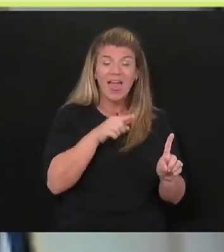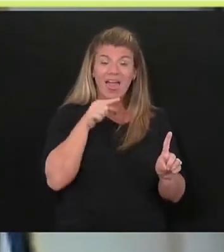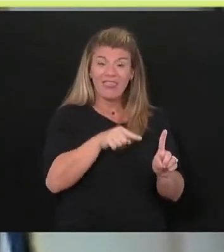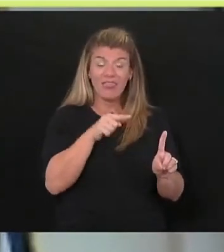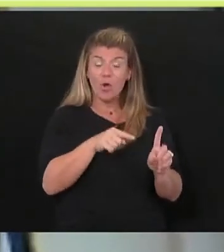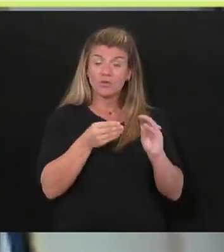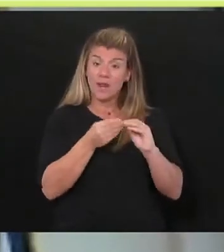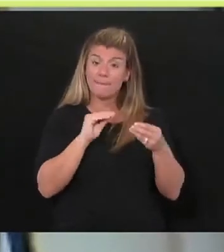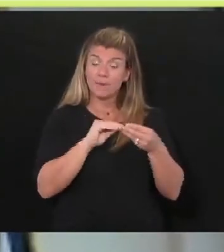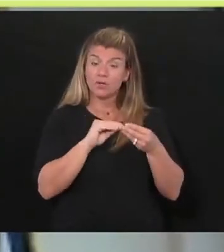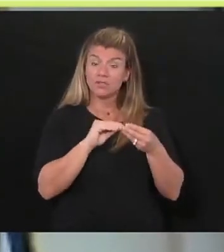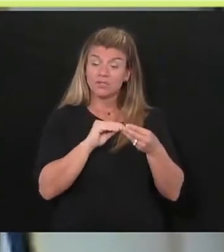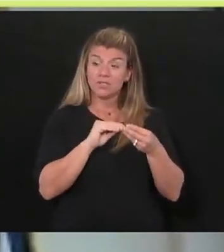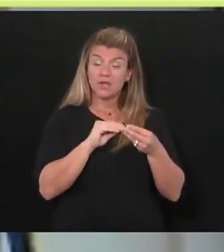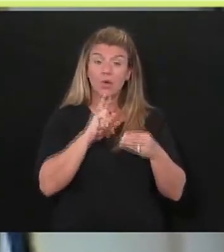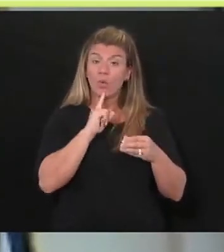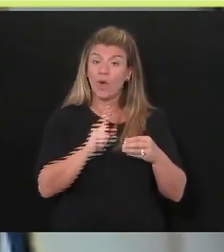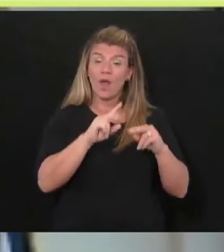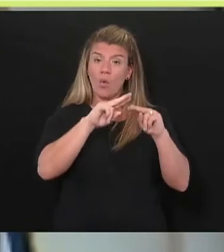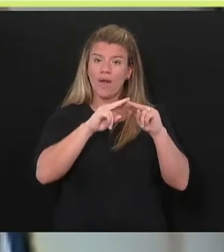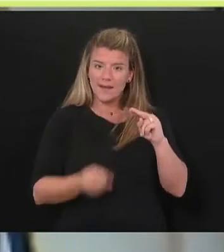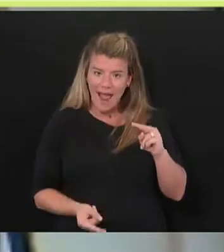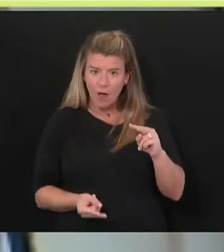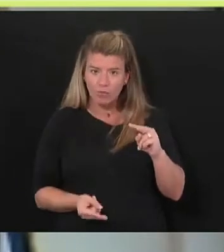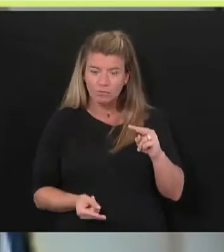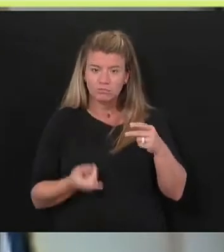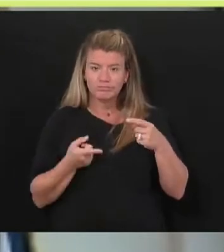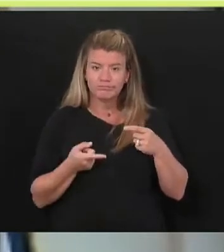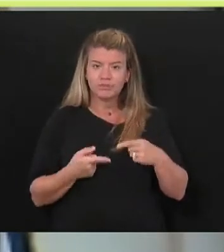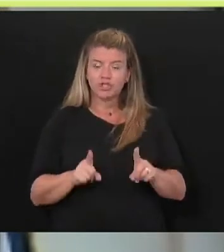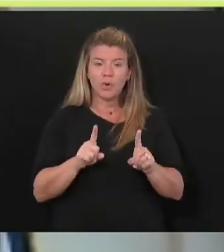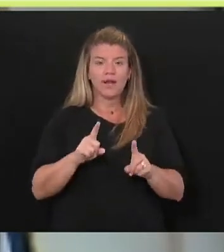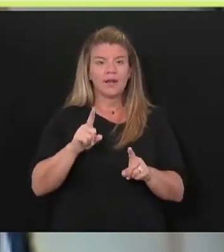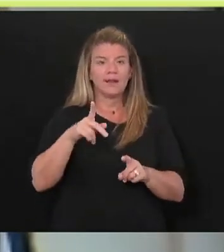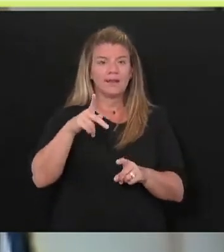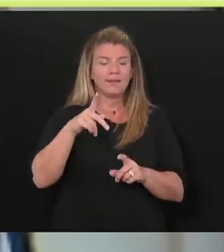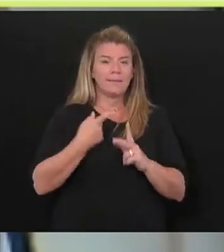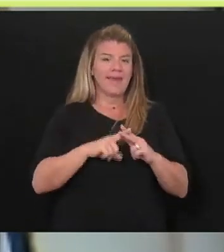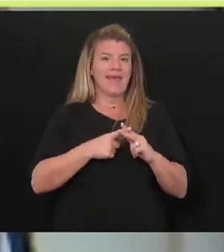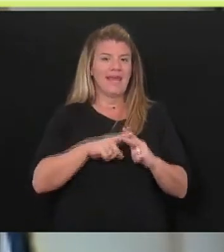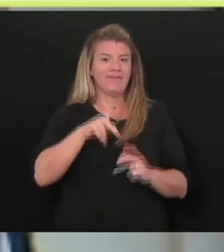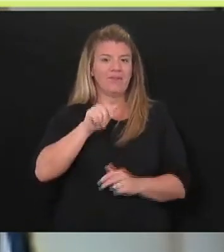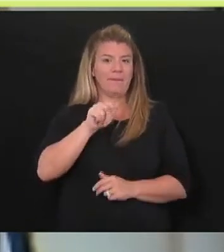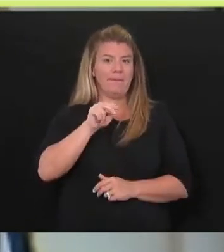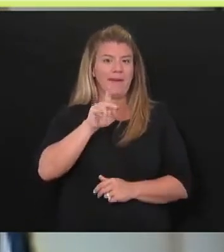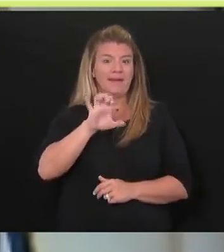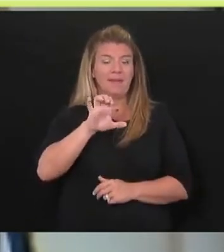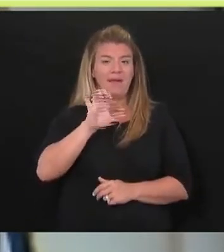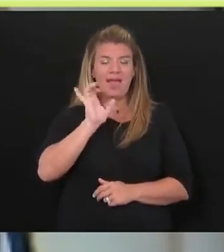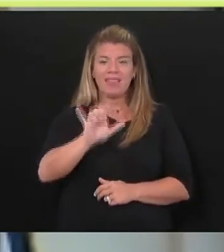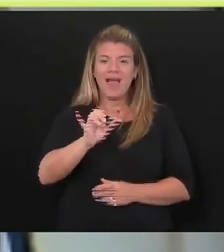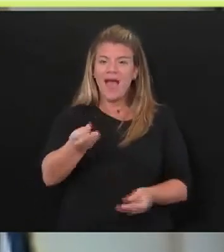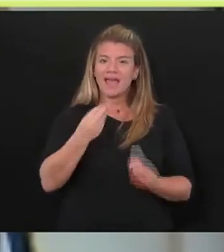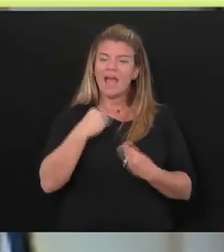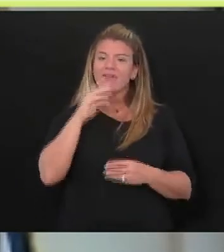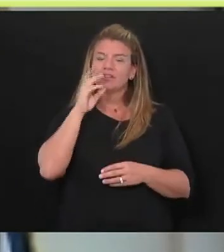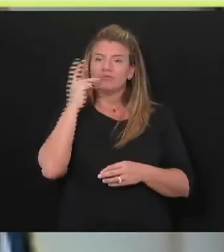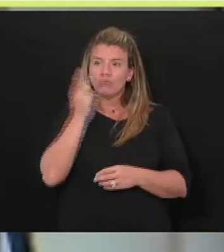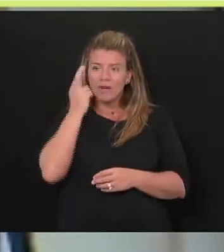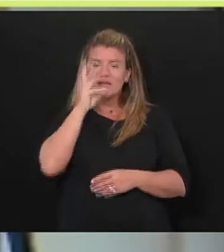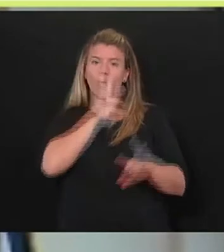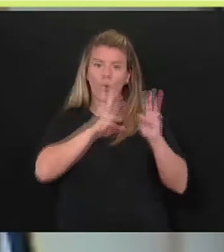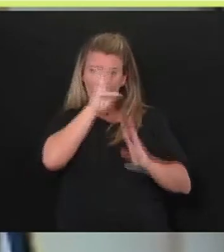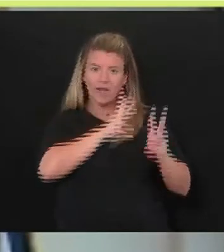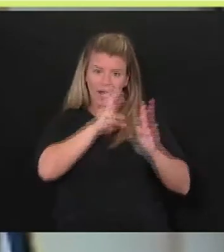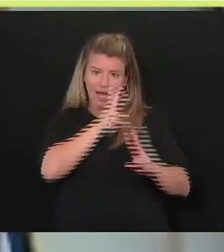went down significantly during the first couple of months of the pandemic, and we were very worried about that. I can tell